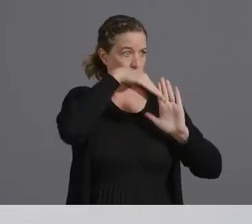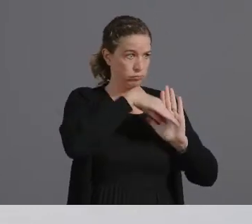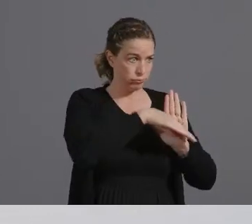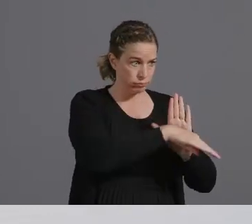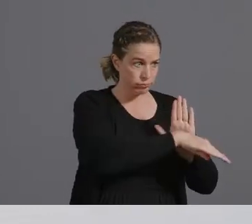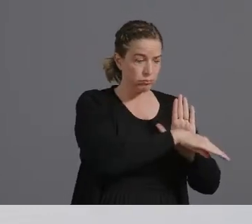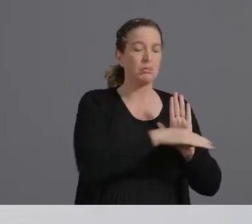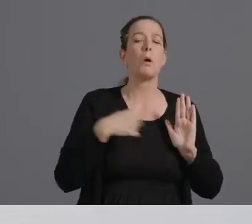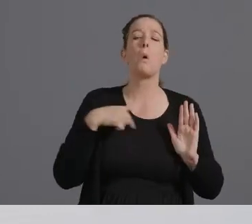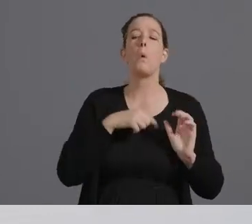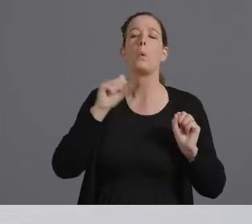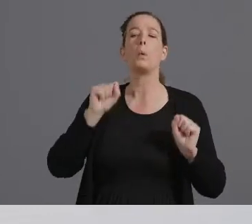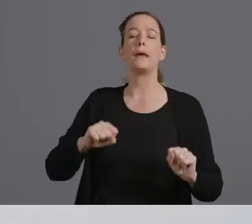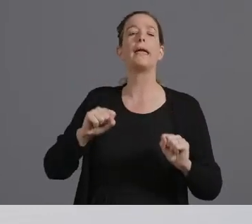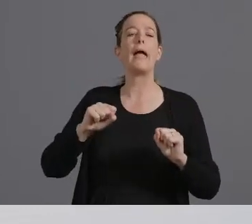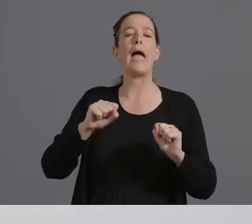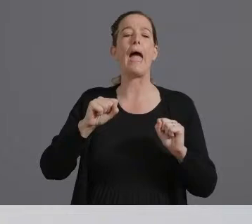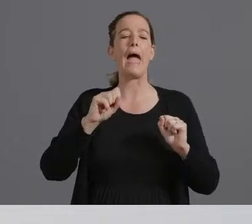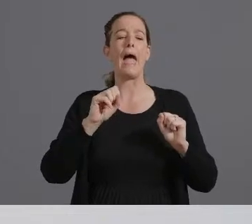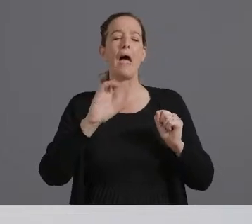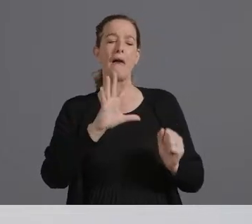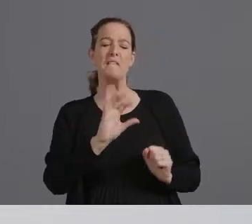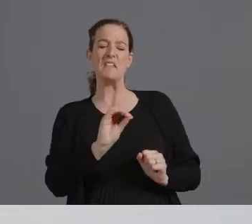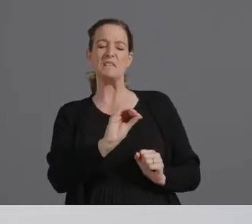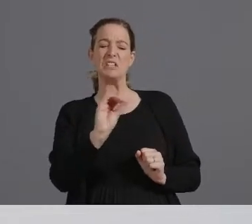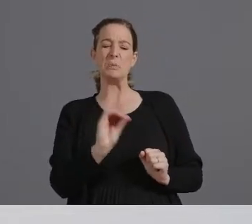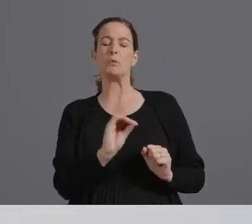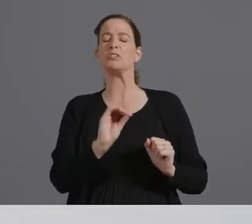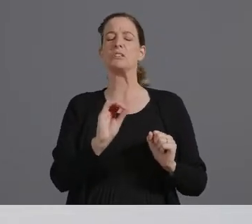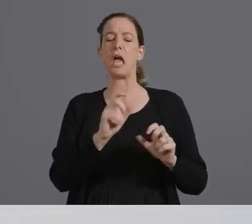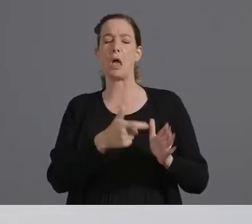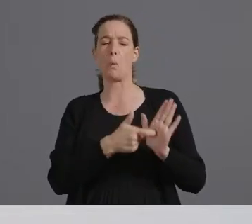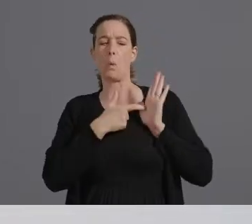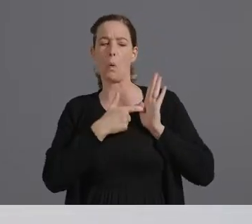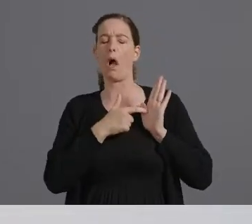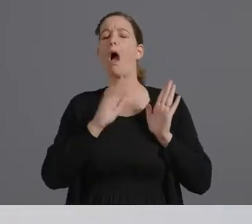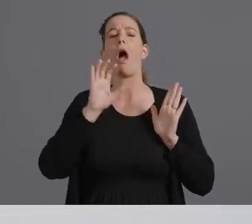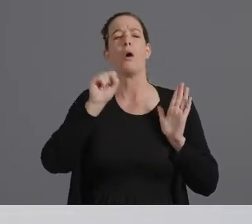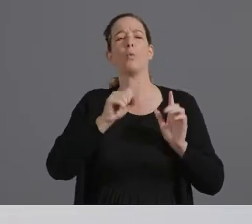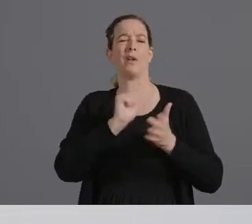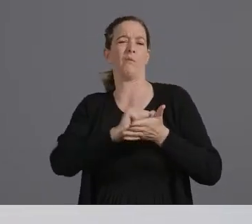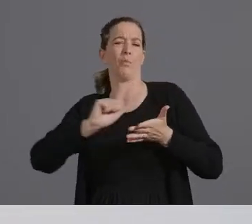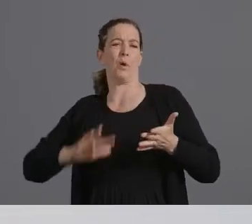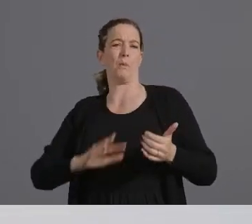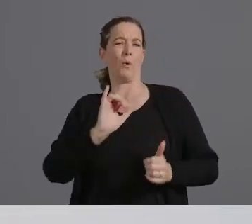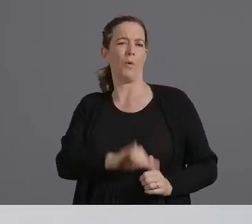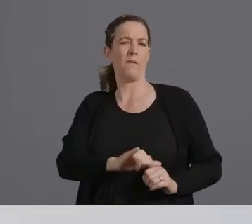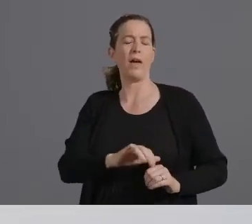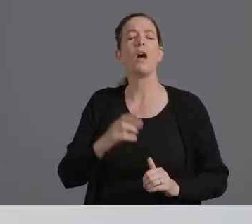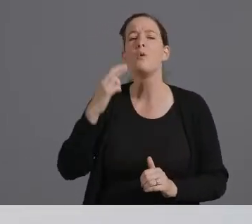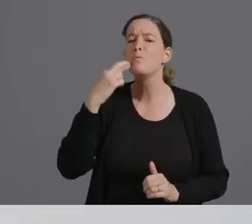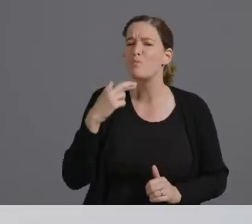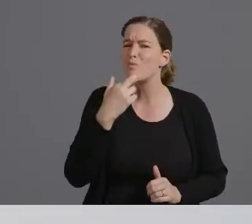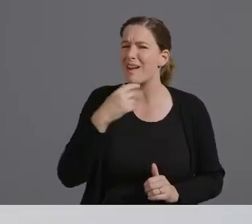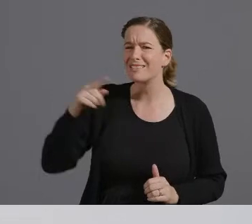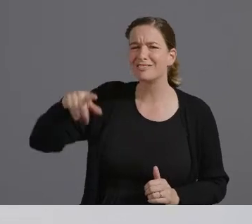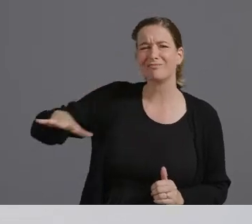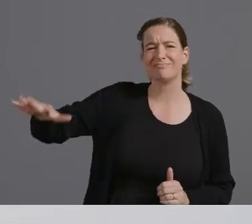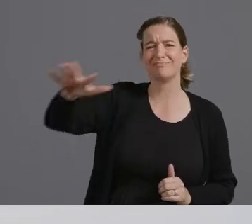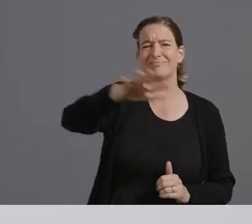the occupancy requirements that had been put into place. Restaurants have gotten very good about making sure that people